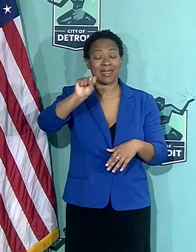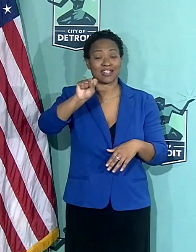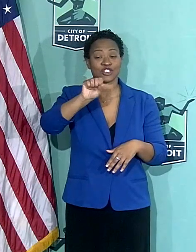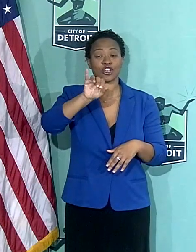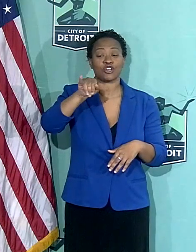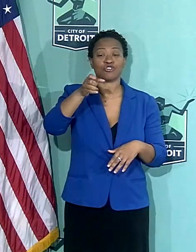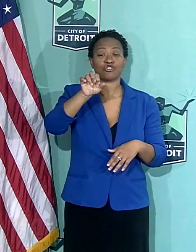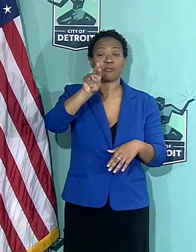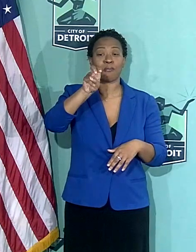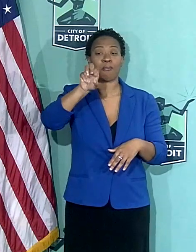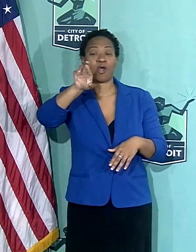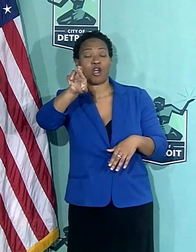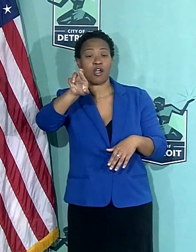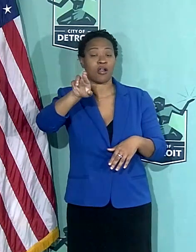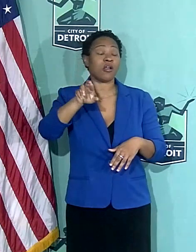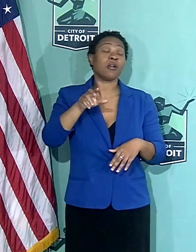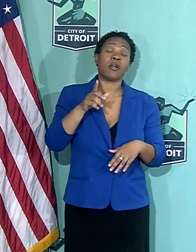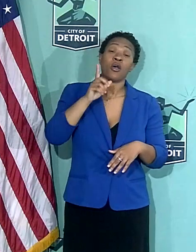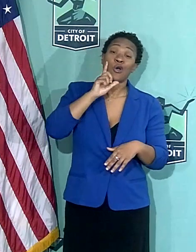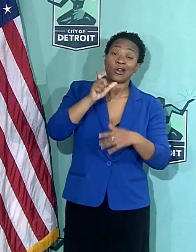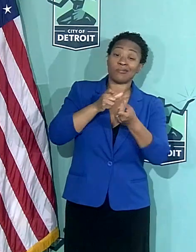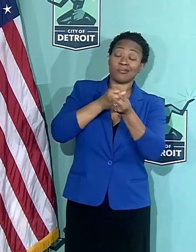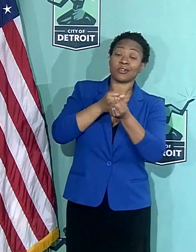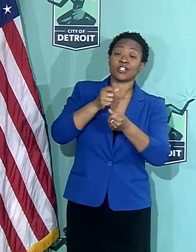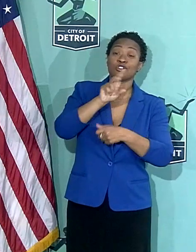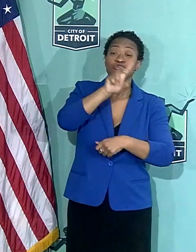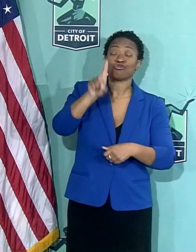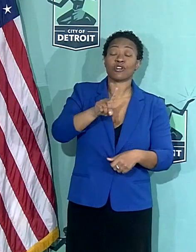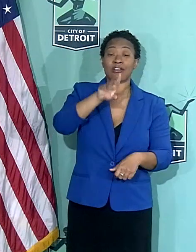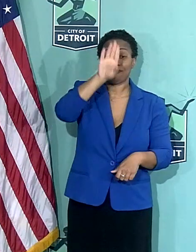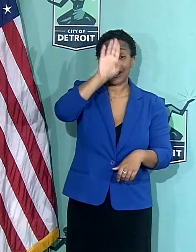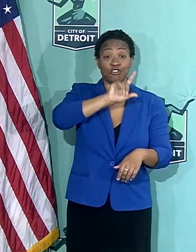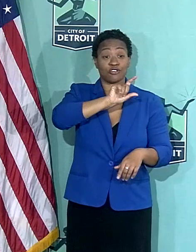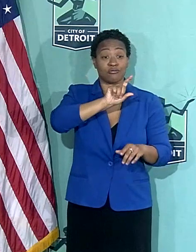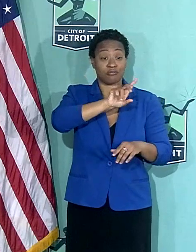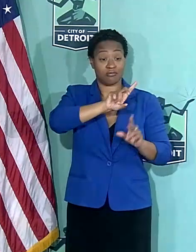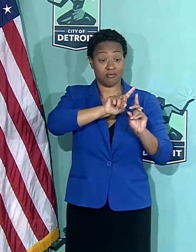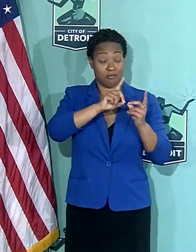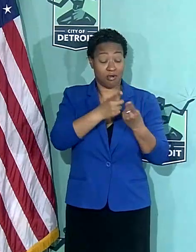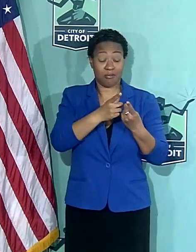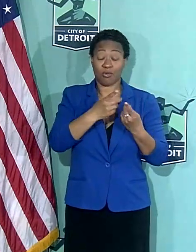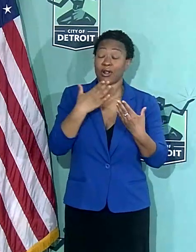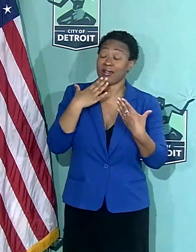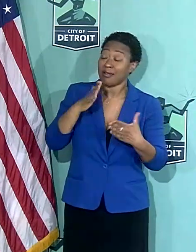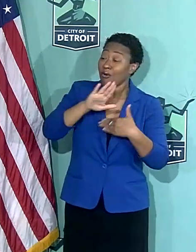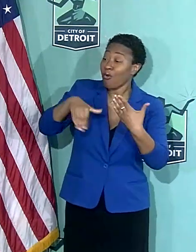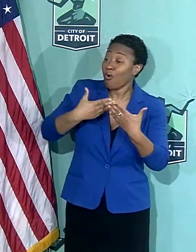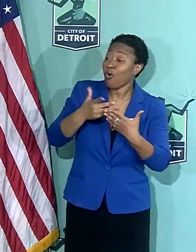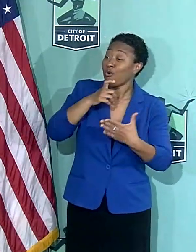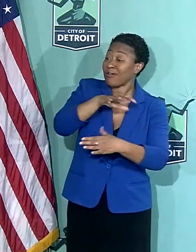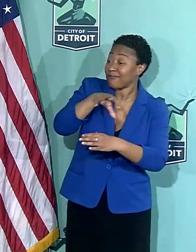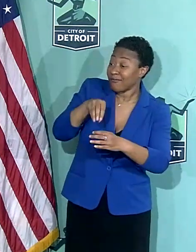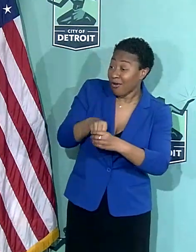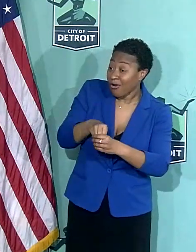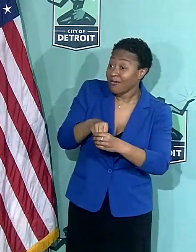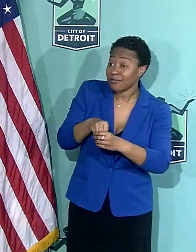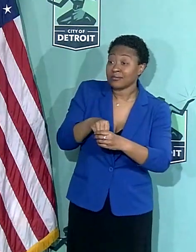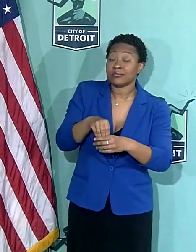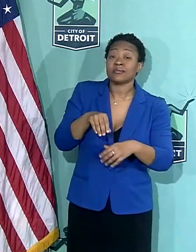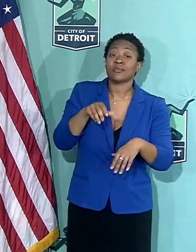On behalf of the Detroit Fire Department, we want to thank everyone that was involved